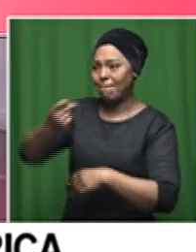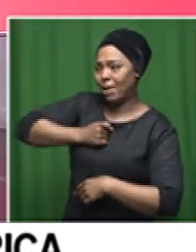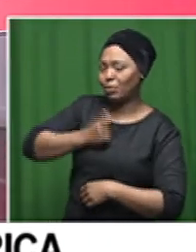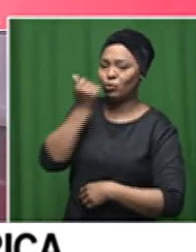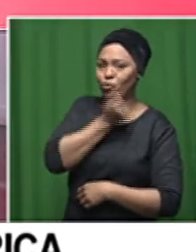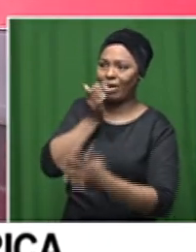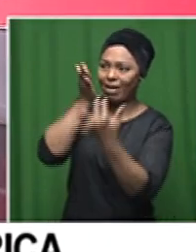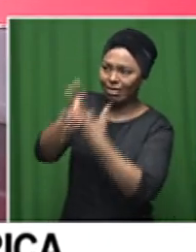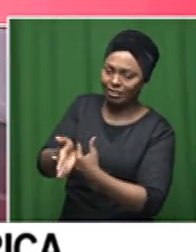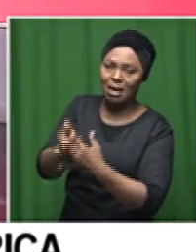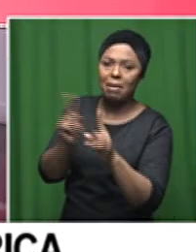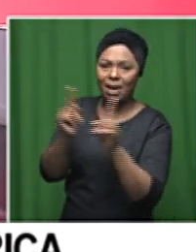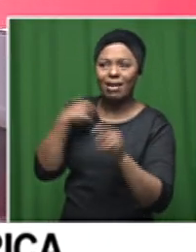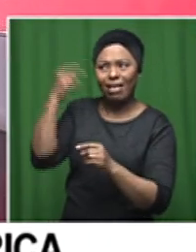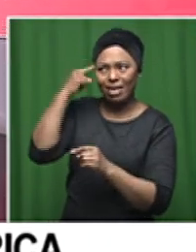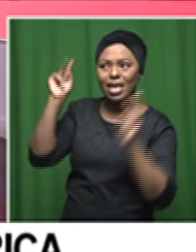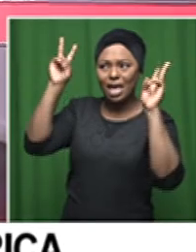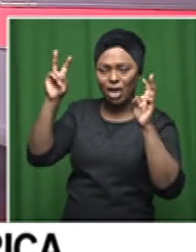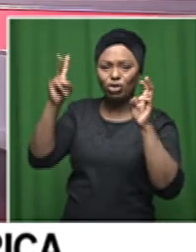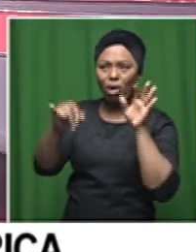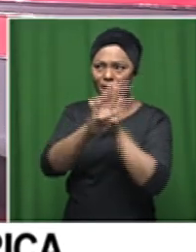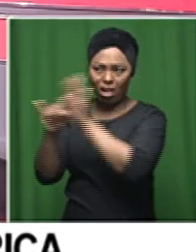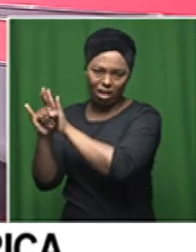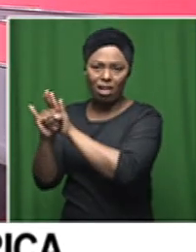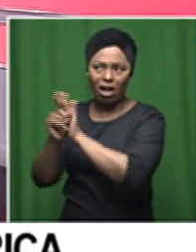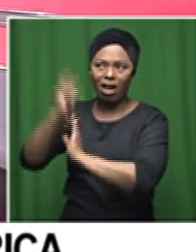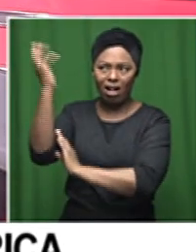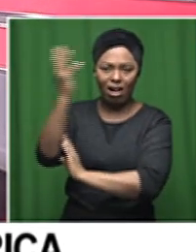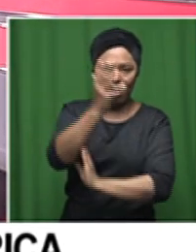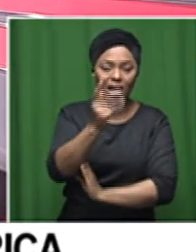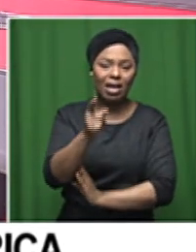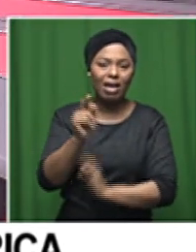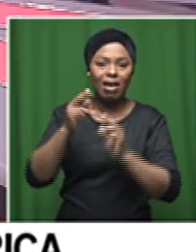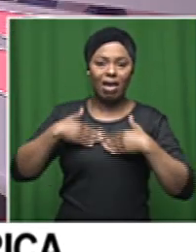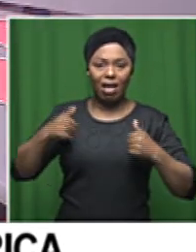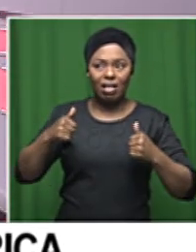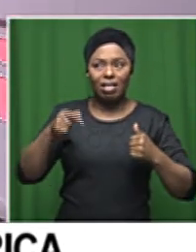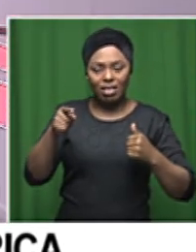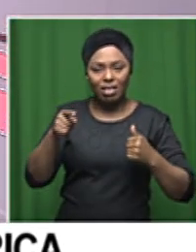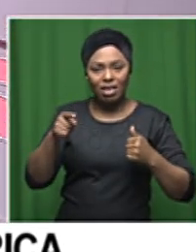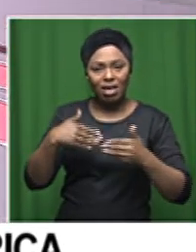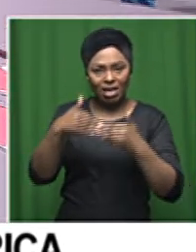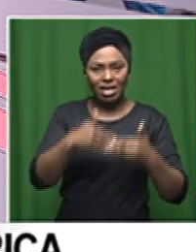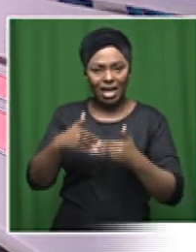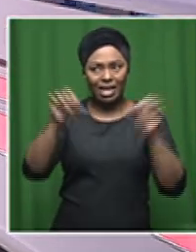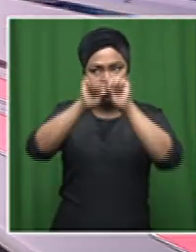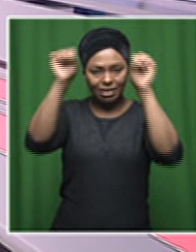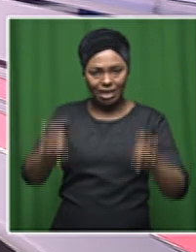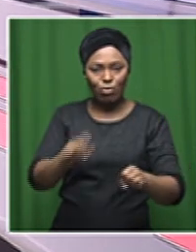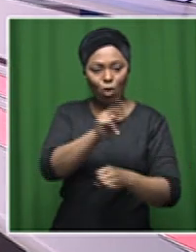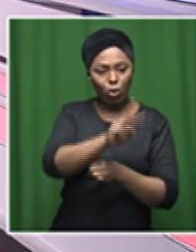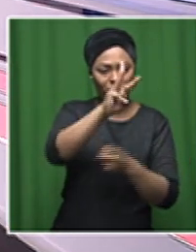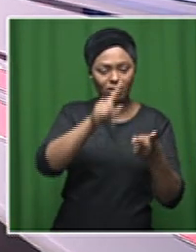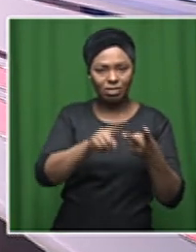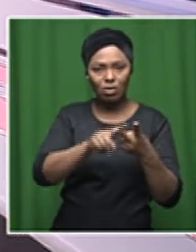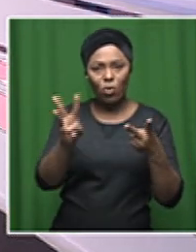really highlighted the big issues that you would like to address. The healthcare system and what it currently looks like in Gauteng, the Northwest, the Western Cape,